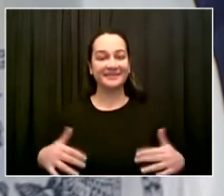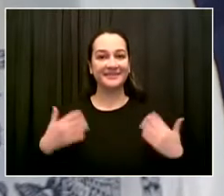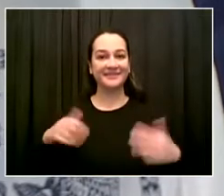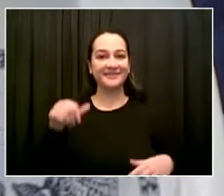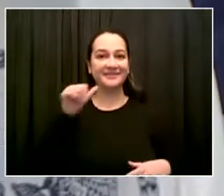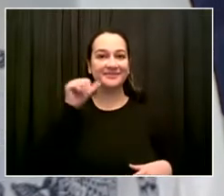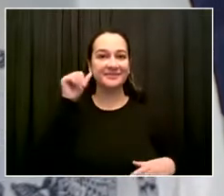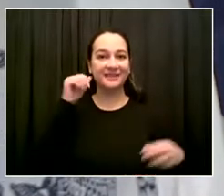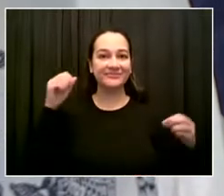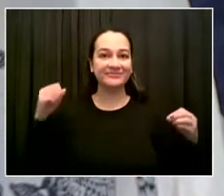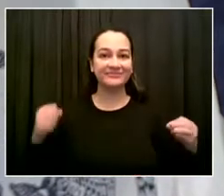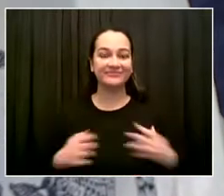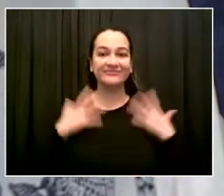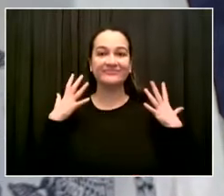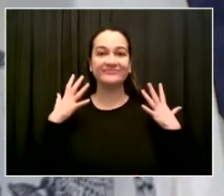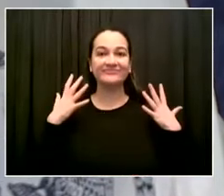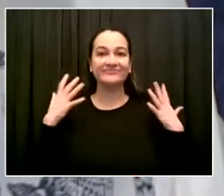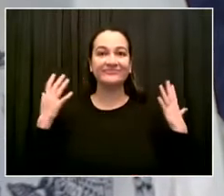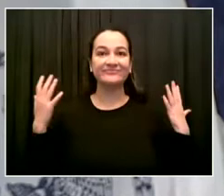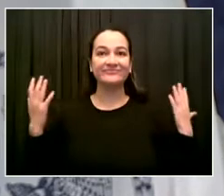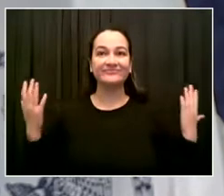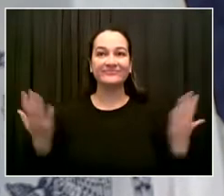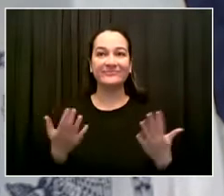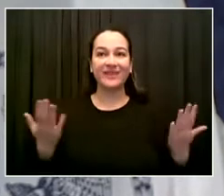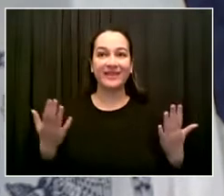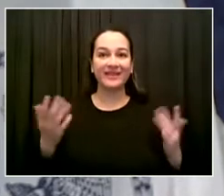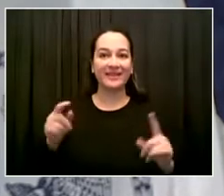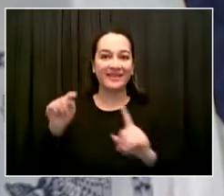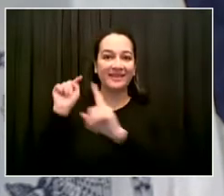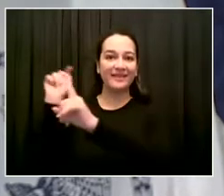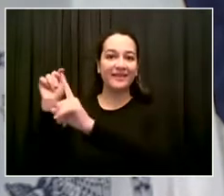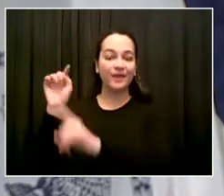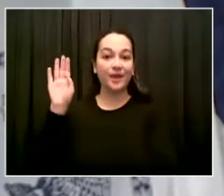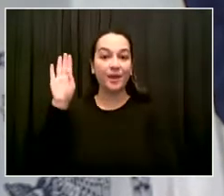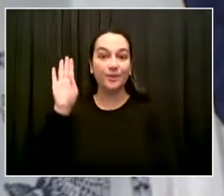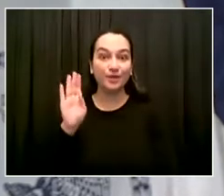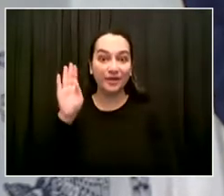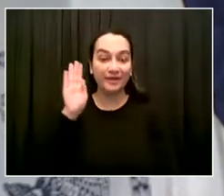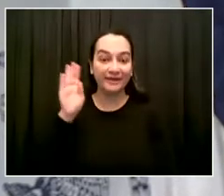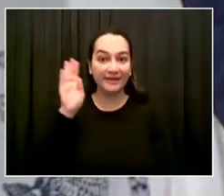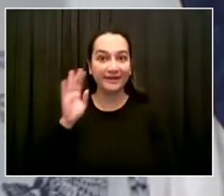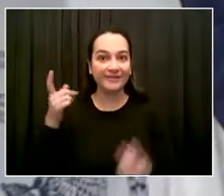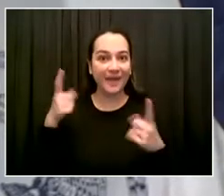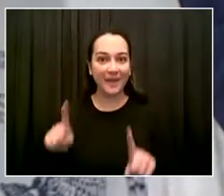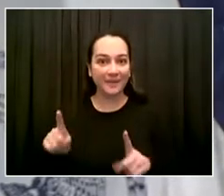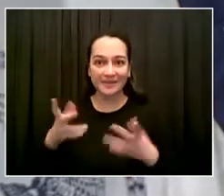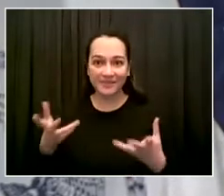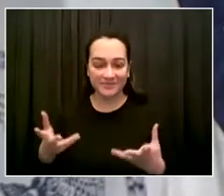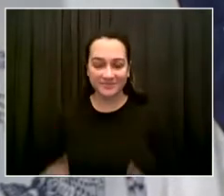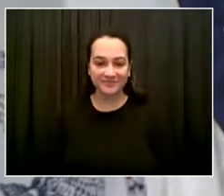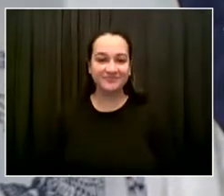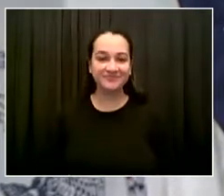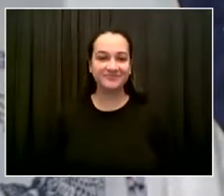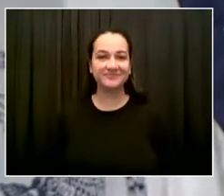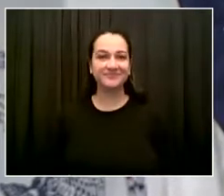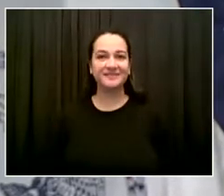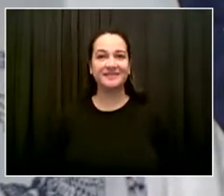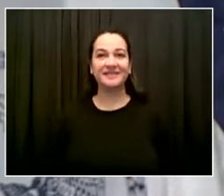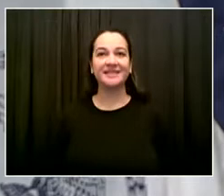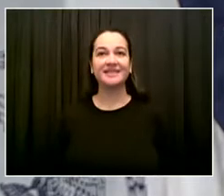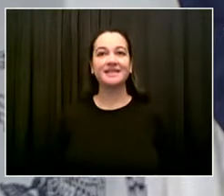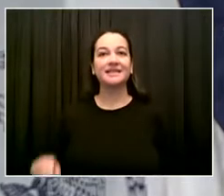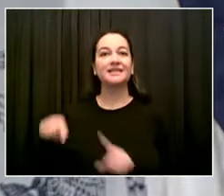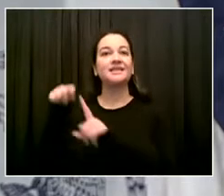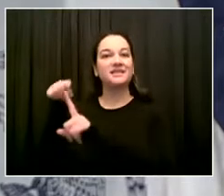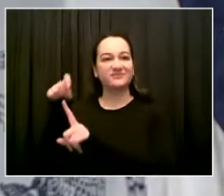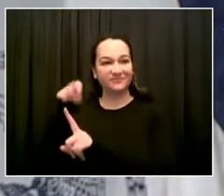folks who are doing amazing work reaching homebound New Yorkers who need to be vaccinated. The nurses, the